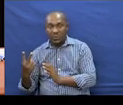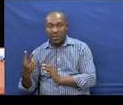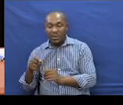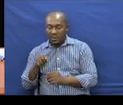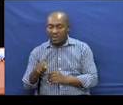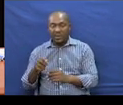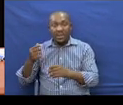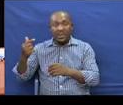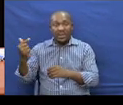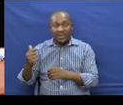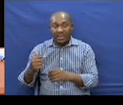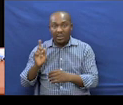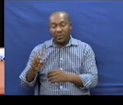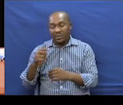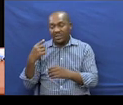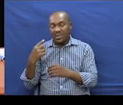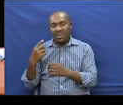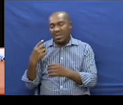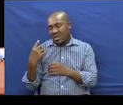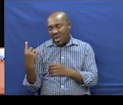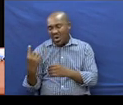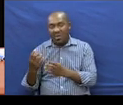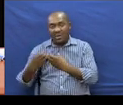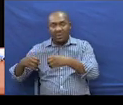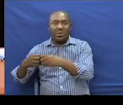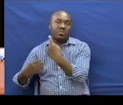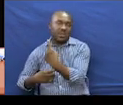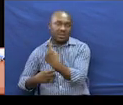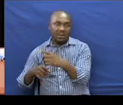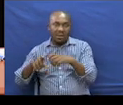But later on 1st July